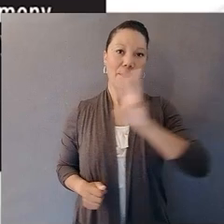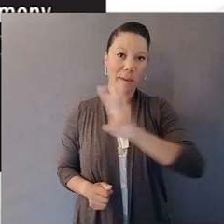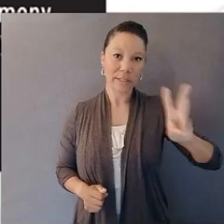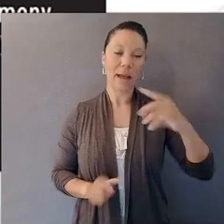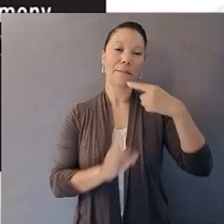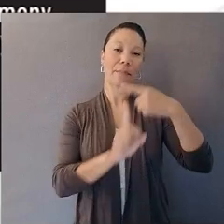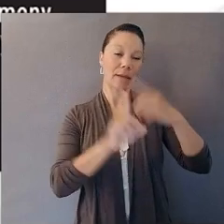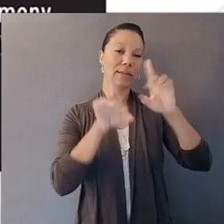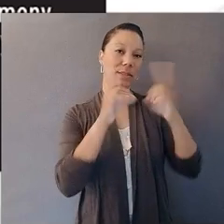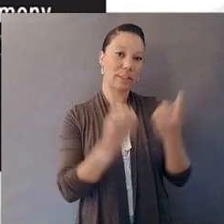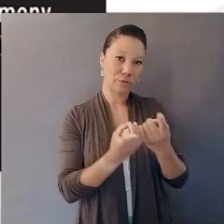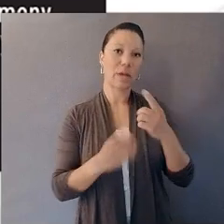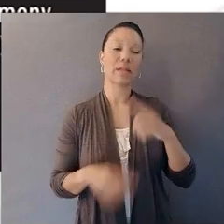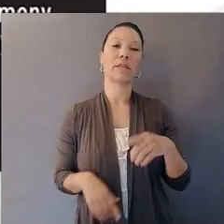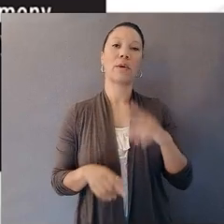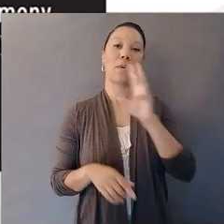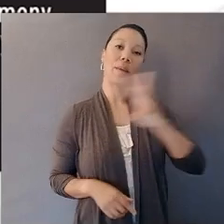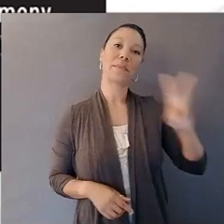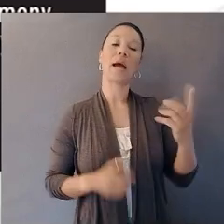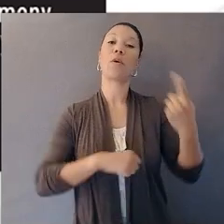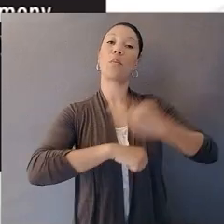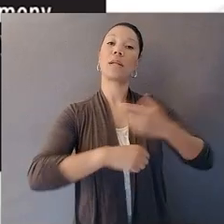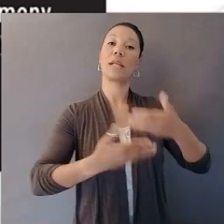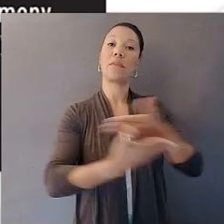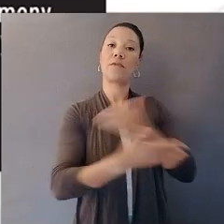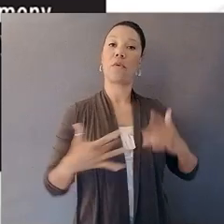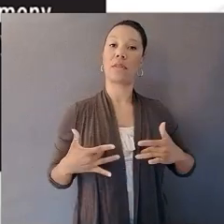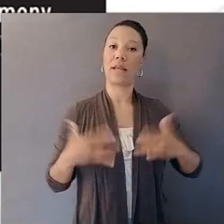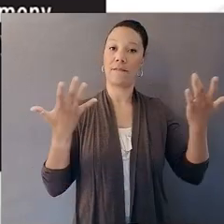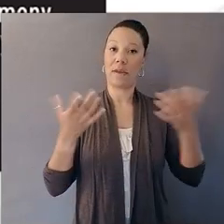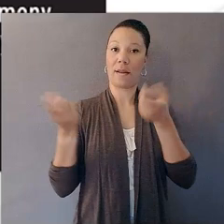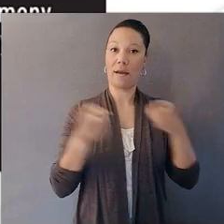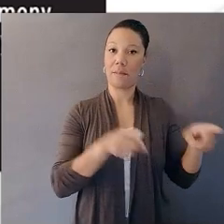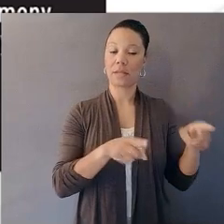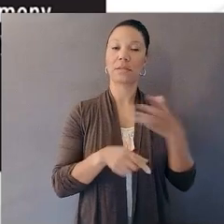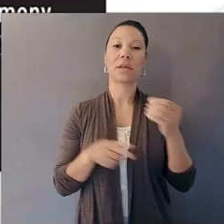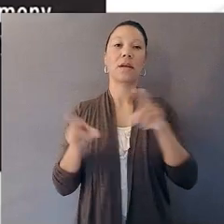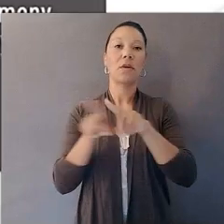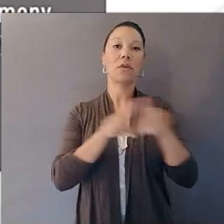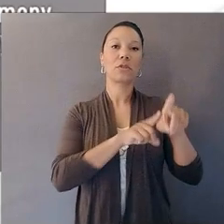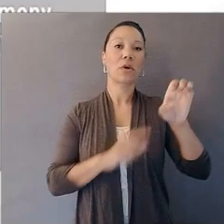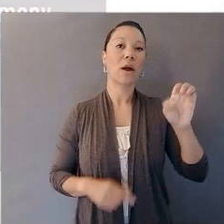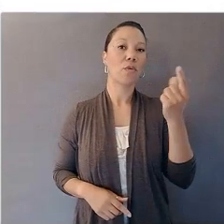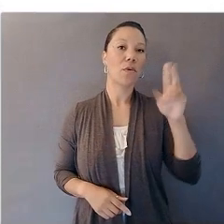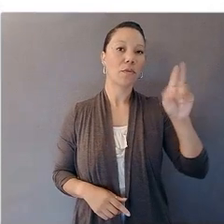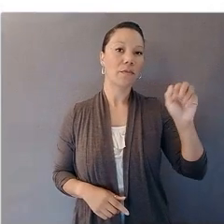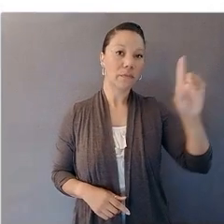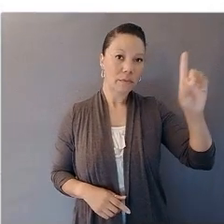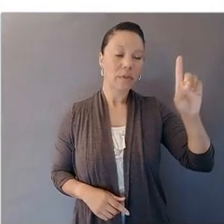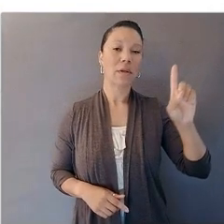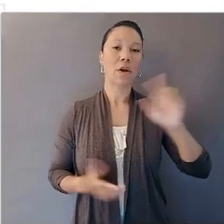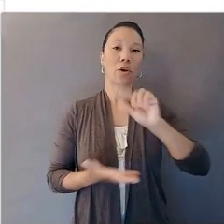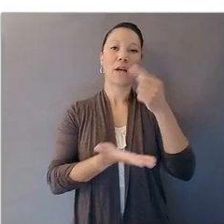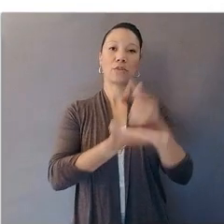at least the day prior to the event. And also the following Elk Grove virtual graduation link